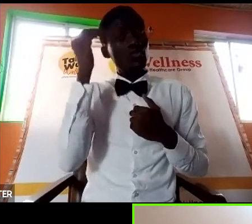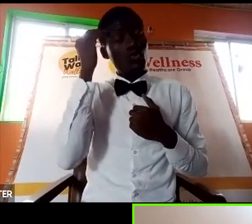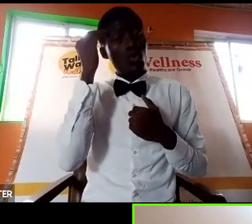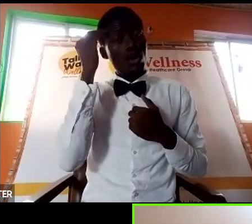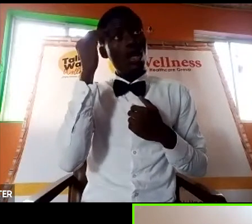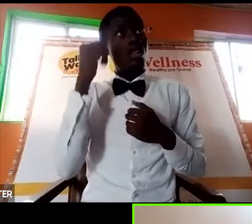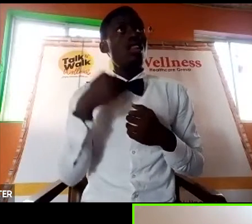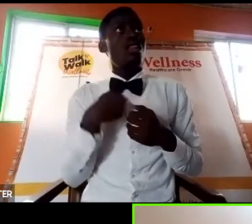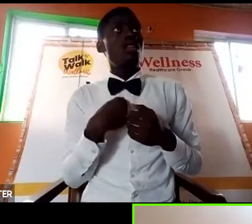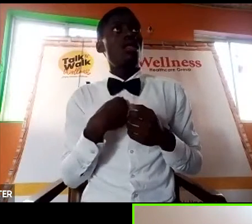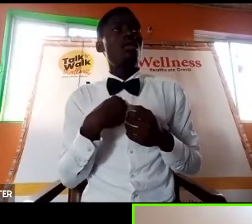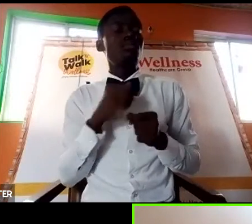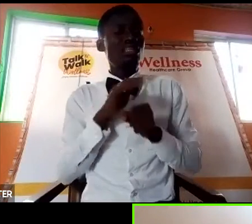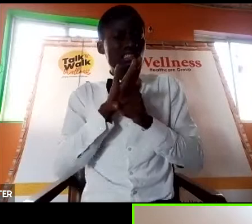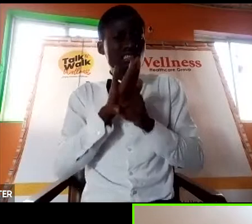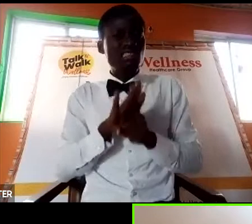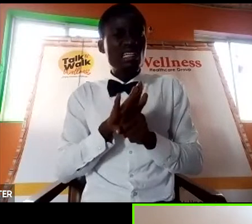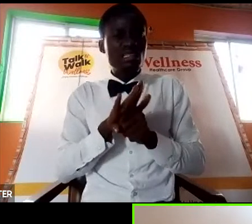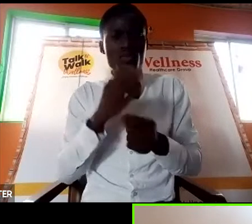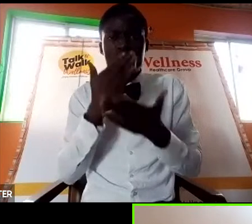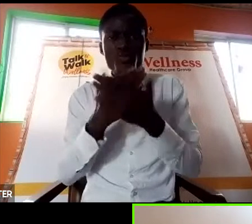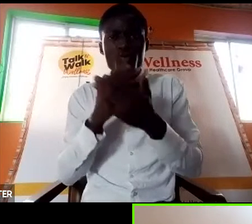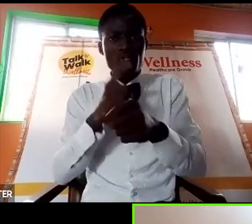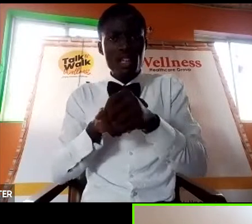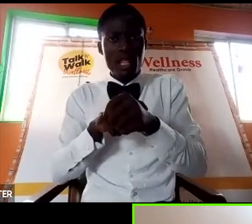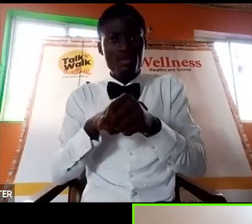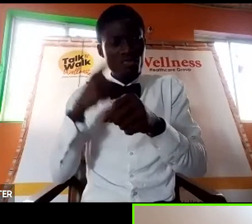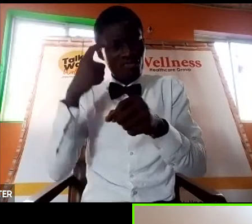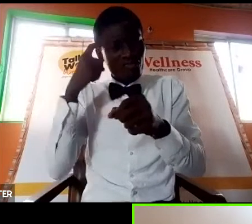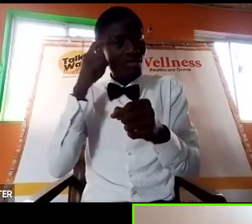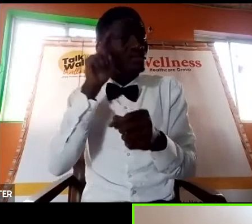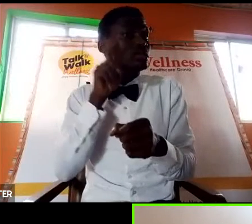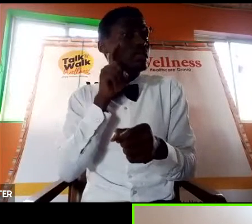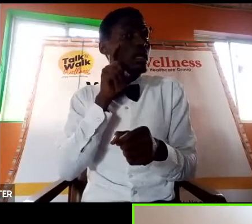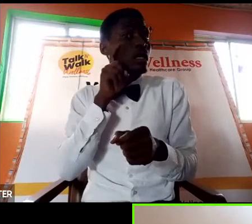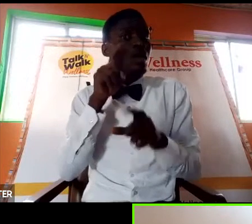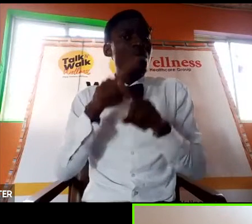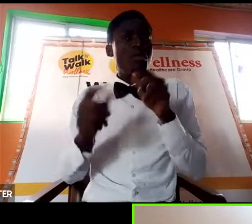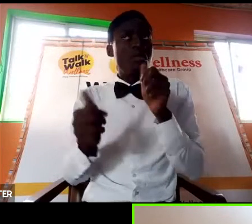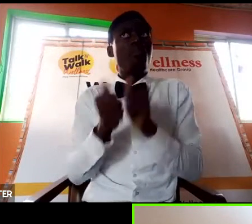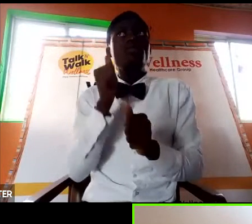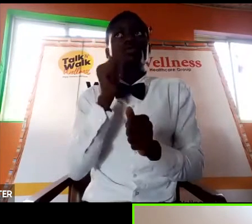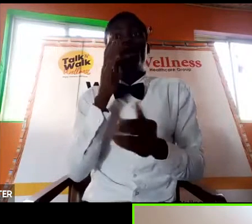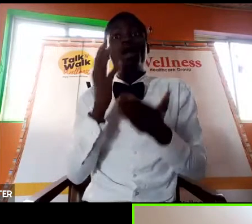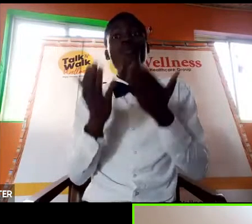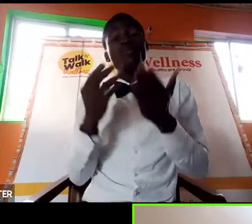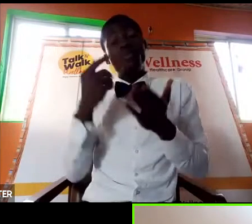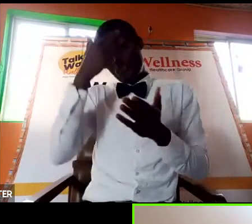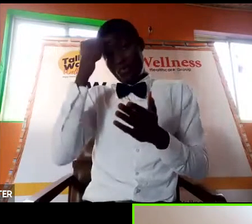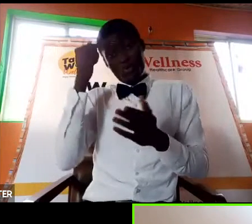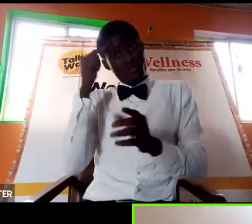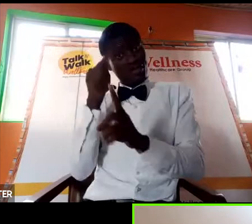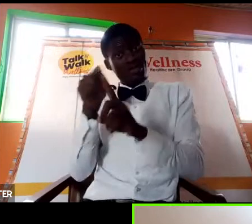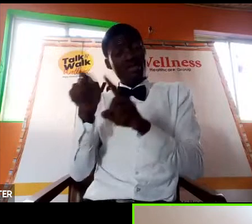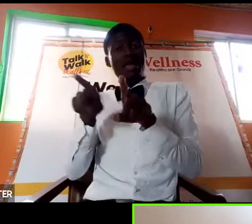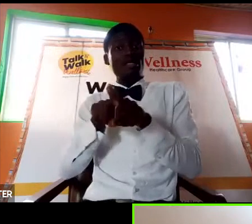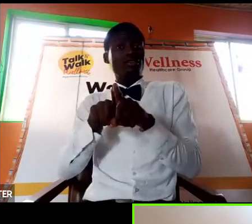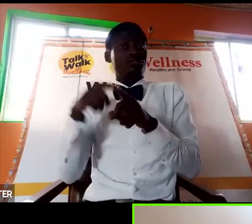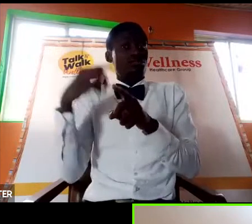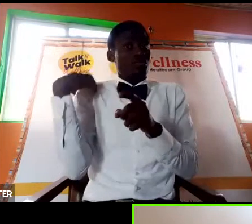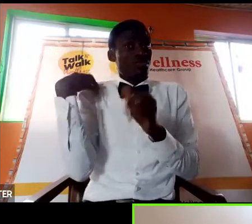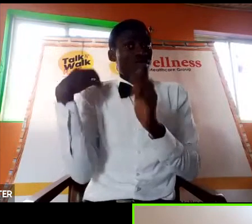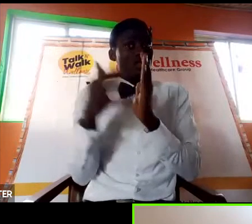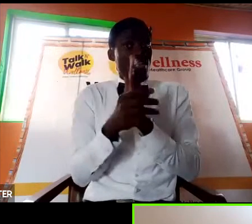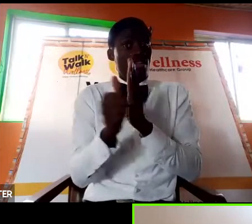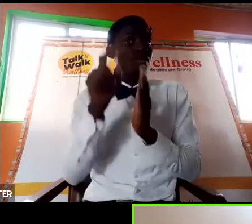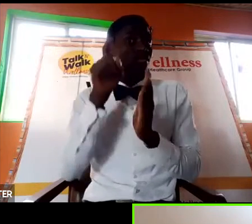But for majority of human, maybe because I'm a sex therapist, that's why I think that way. But for a majority of human, it's a time to say no to sex. All